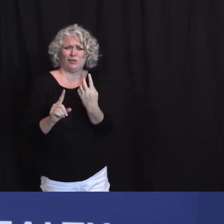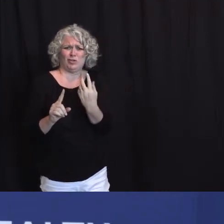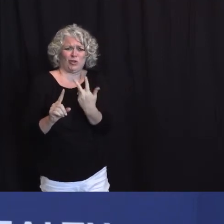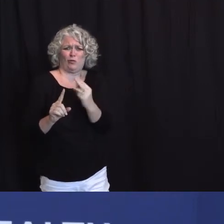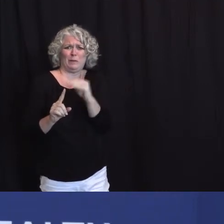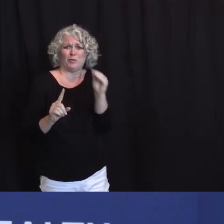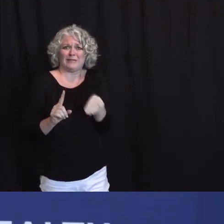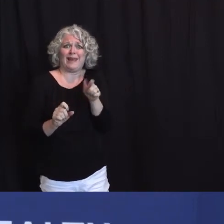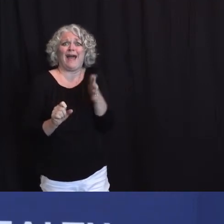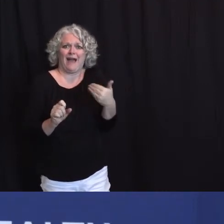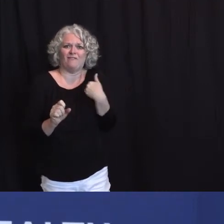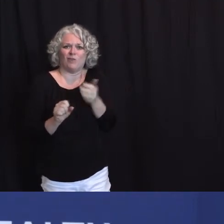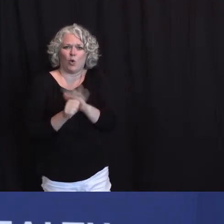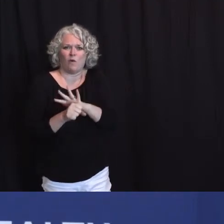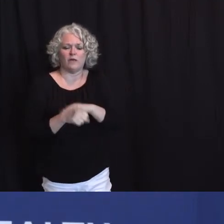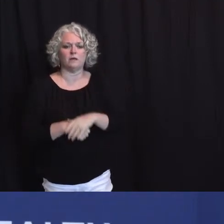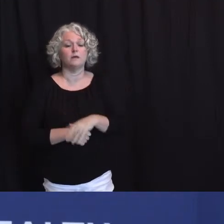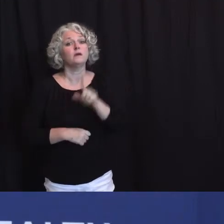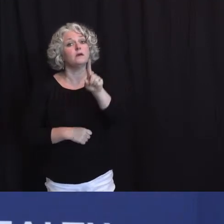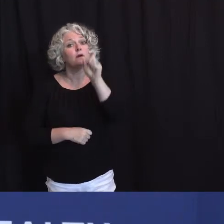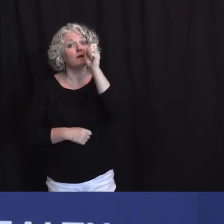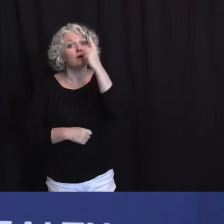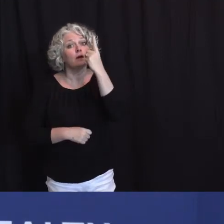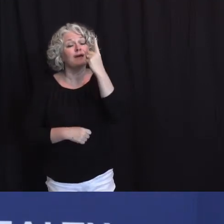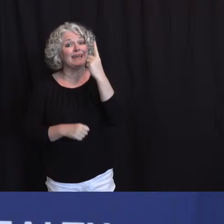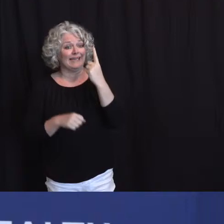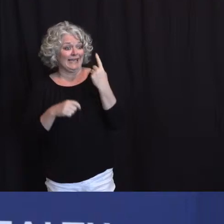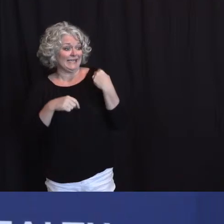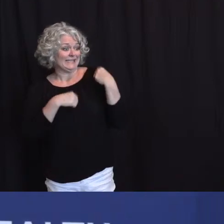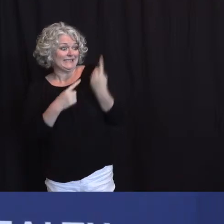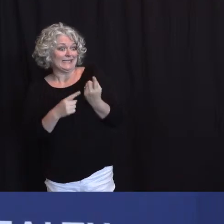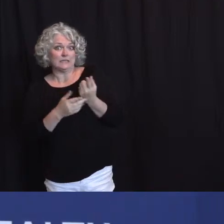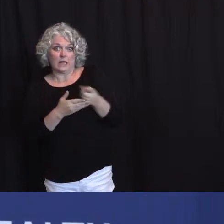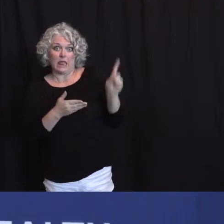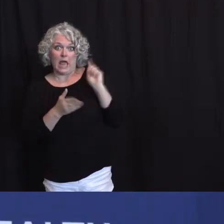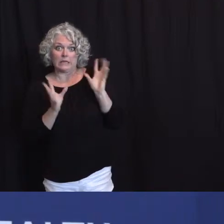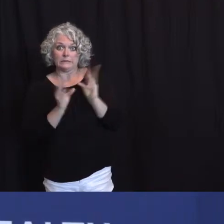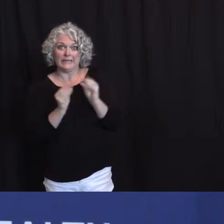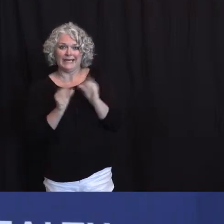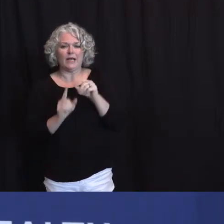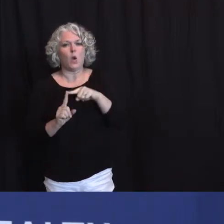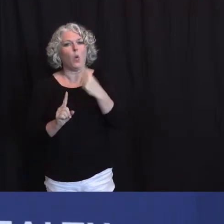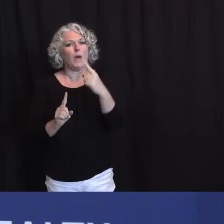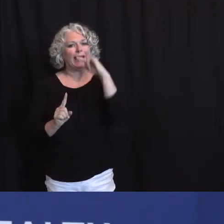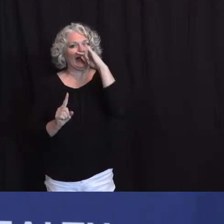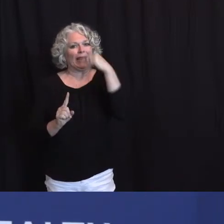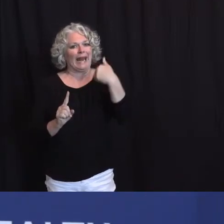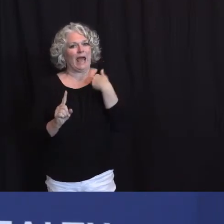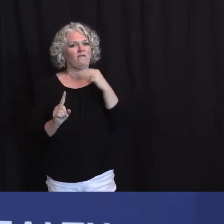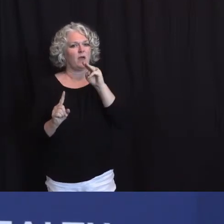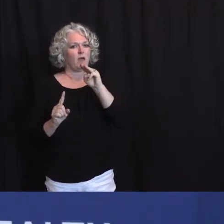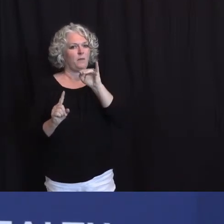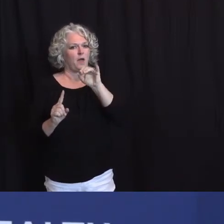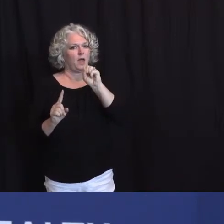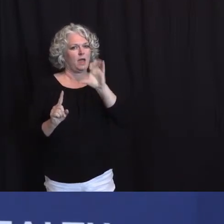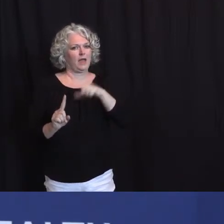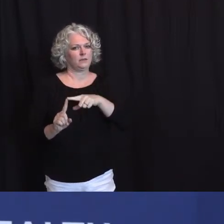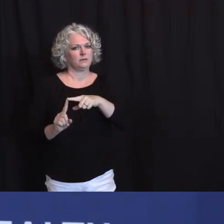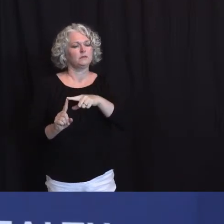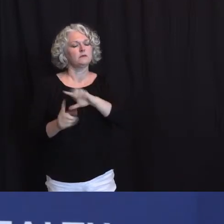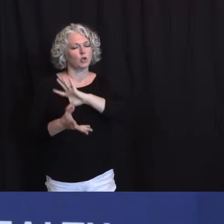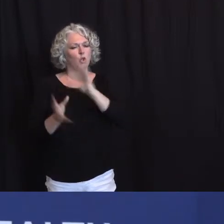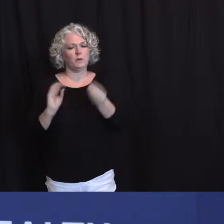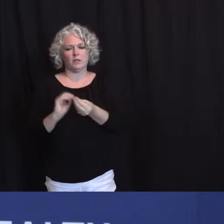there was 1 new report of multi-system inflammatory syndrome in children. Cumulatively, we are at 127